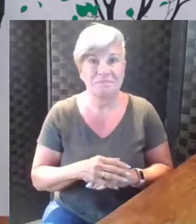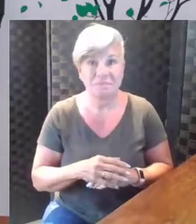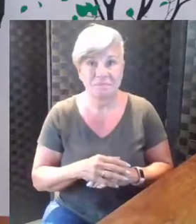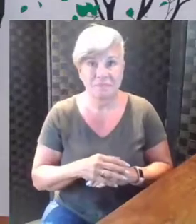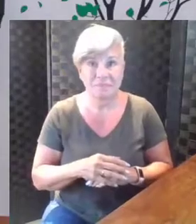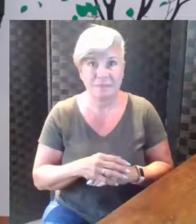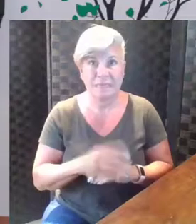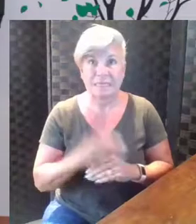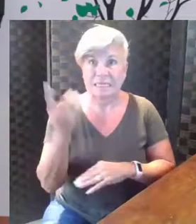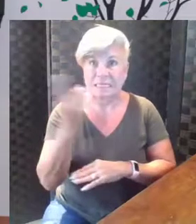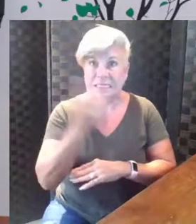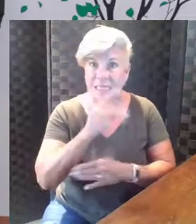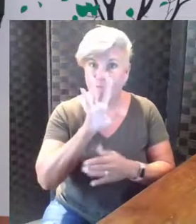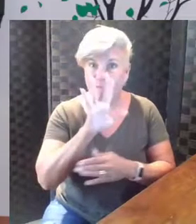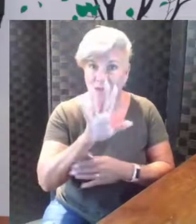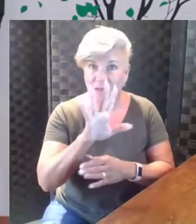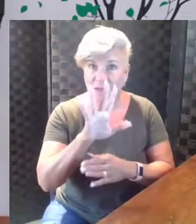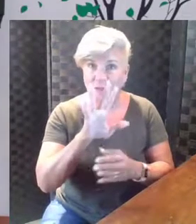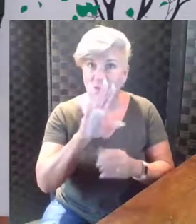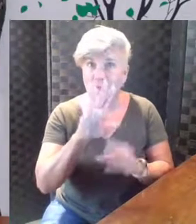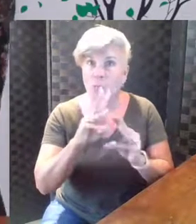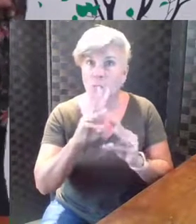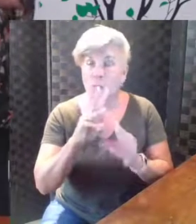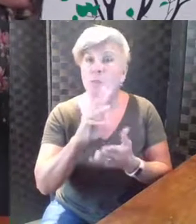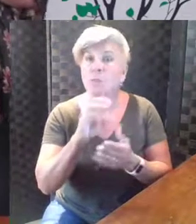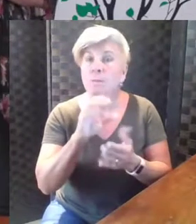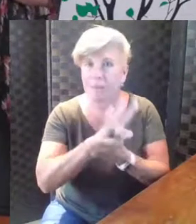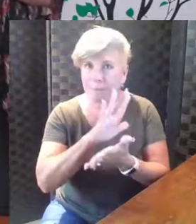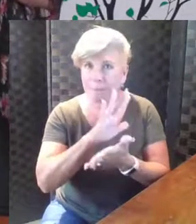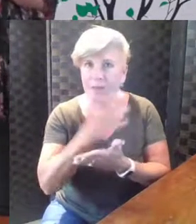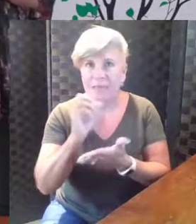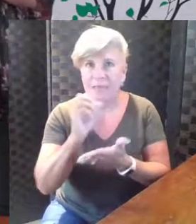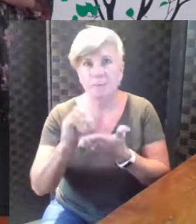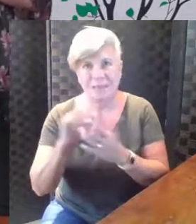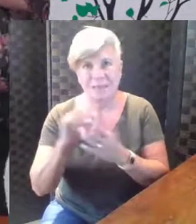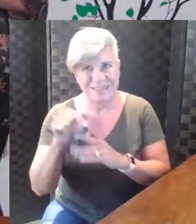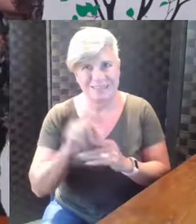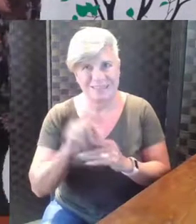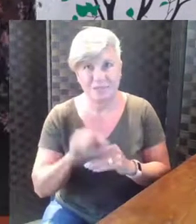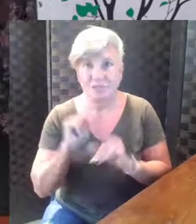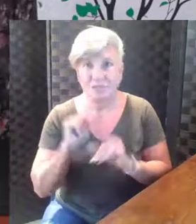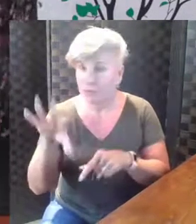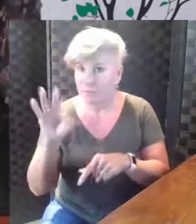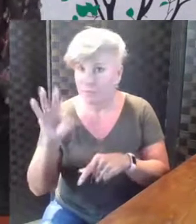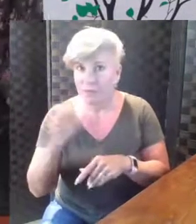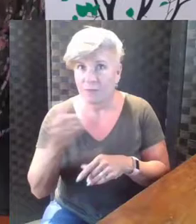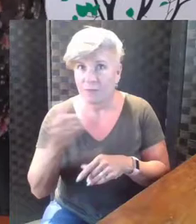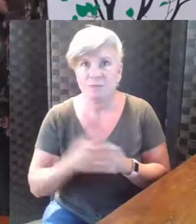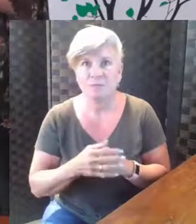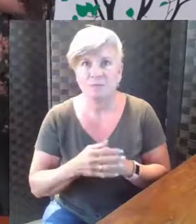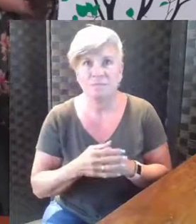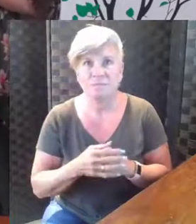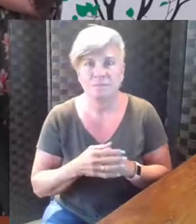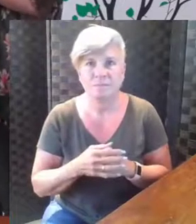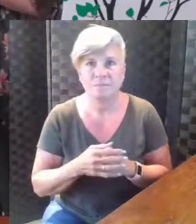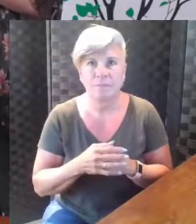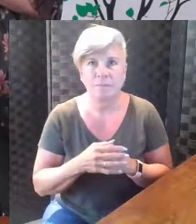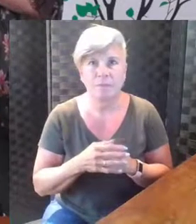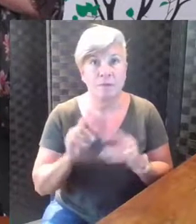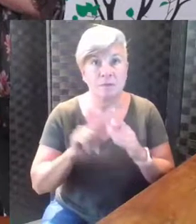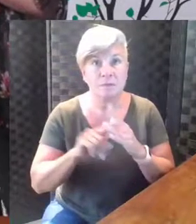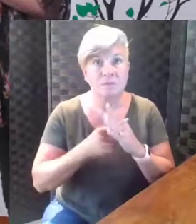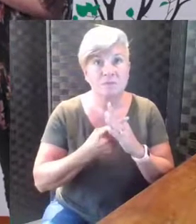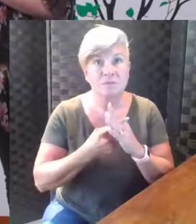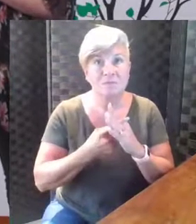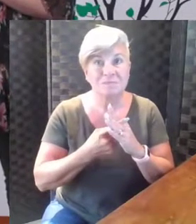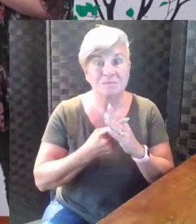are the day 5 worksheet and a pencil a little bit later. So go ahead and find those. We are going to